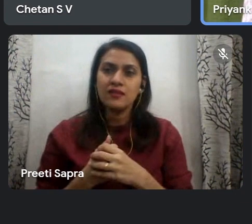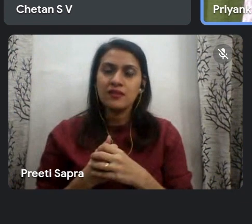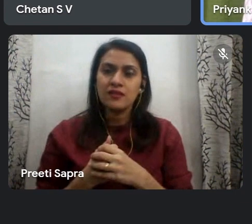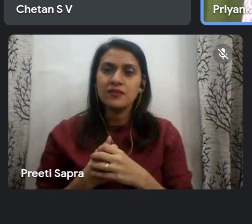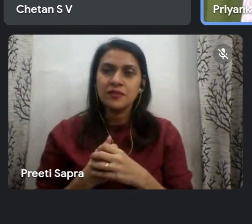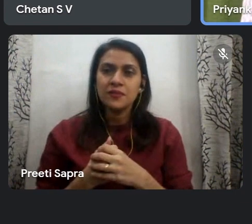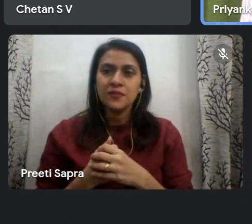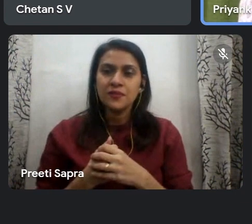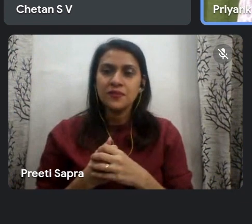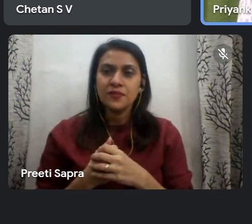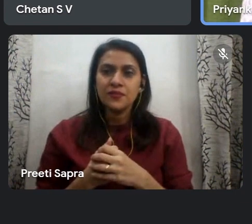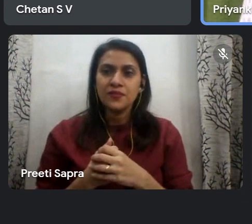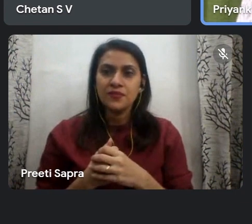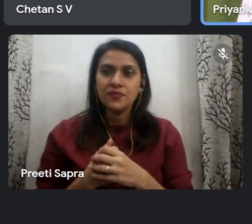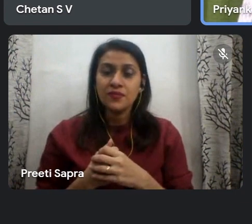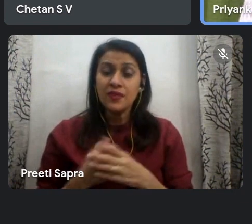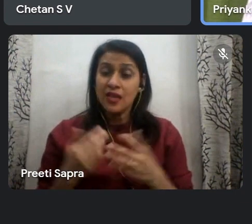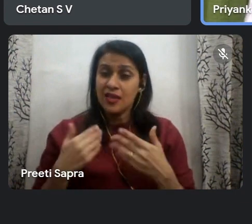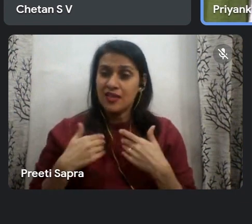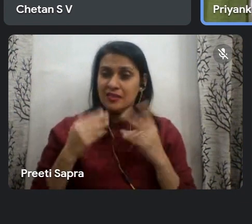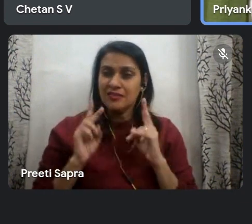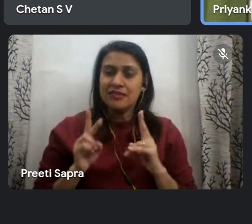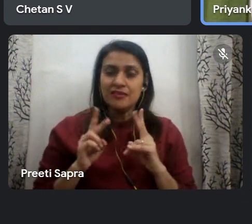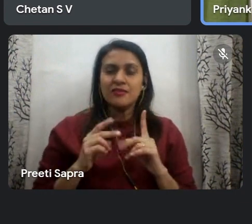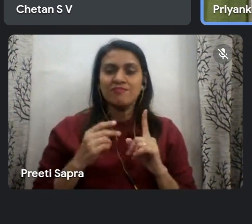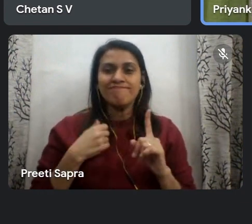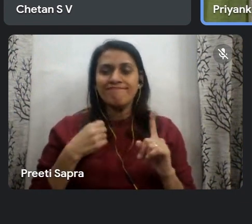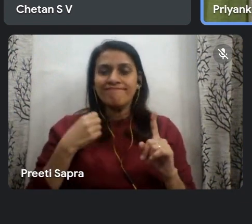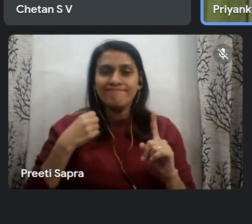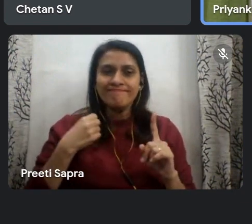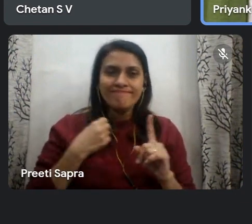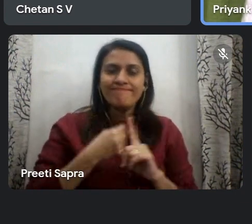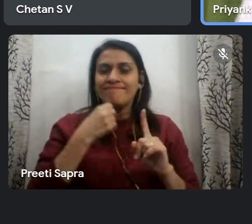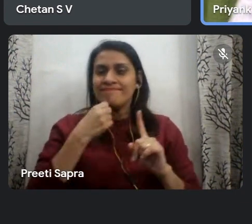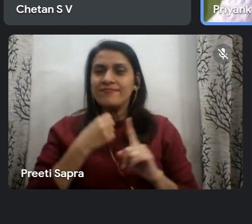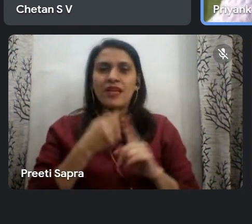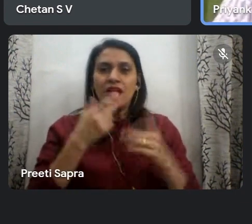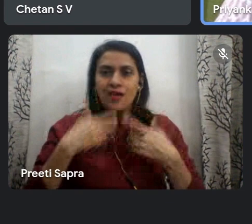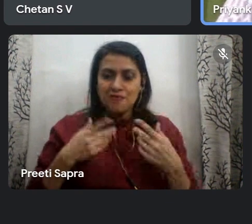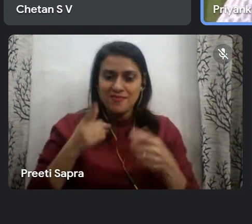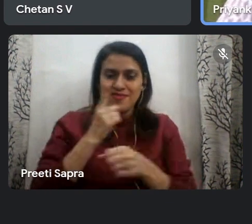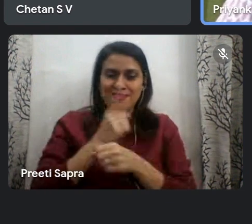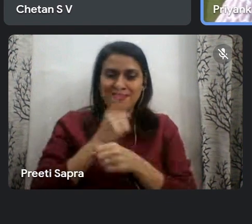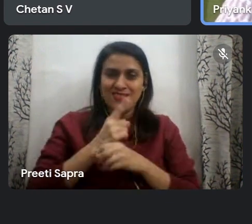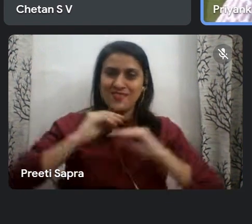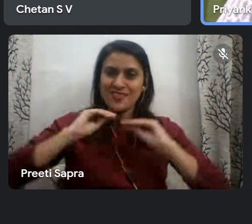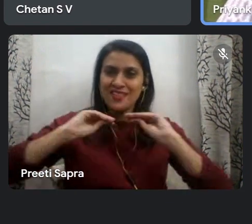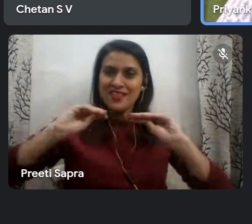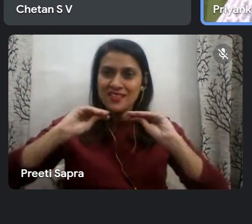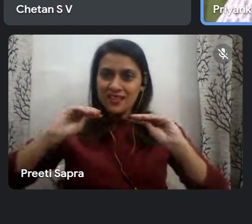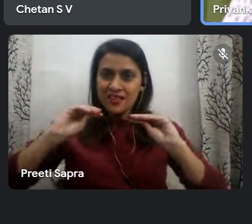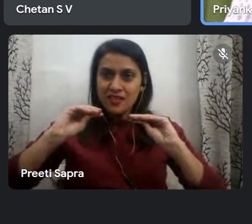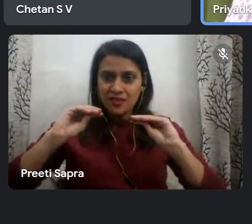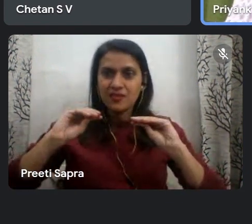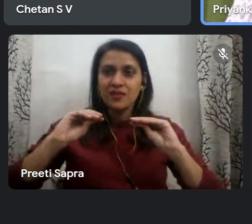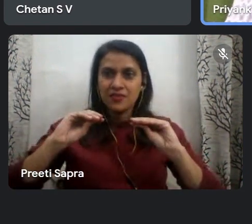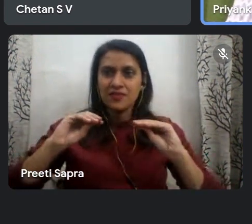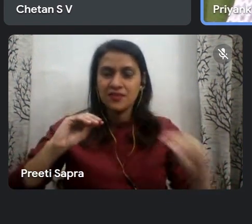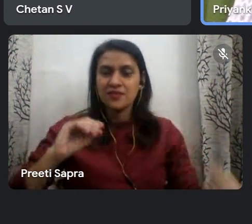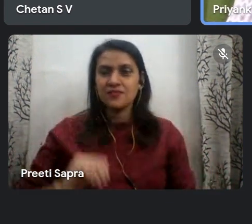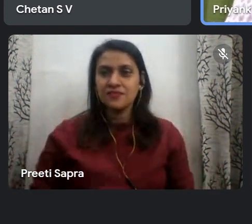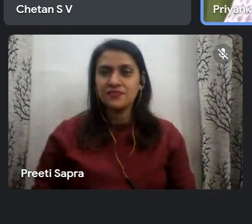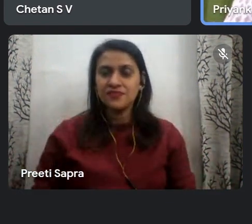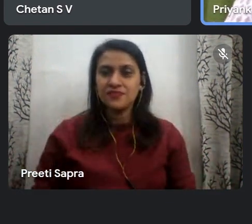because I still struggle with dysgraphia actually. If as a teacher, especially, I'm expected to be have